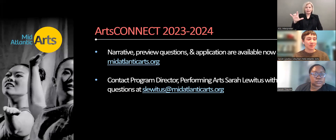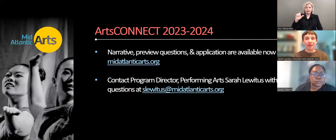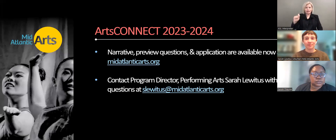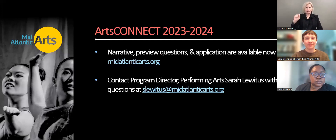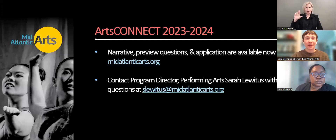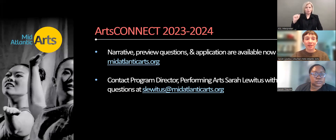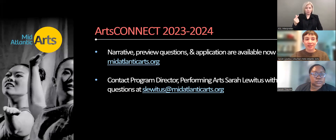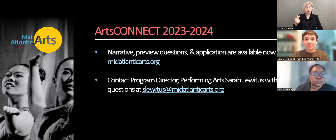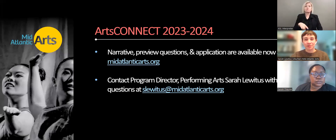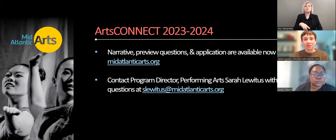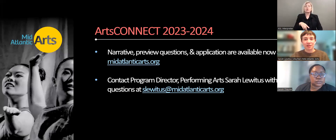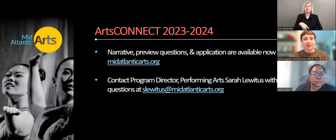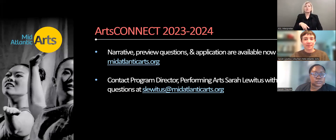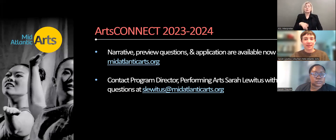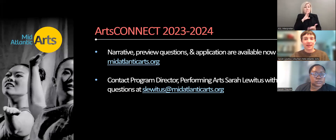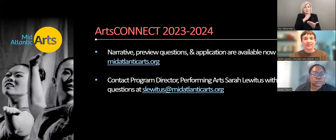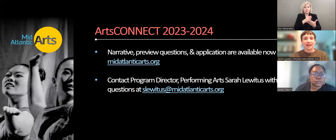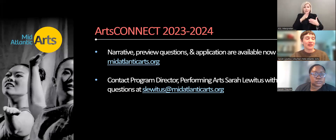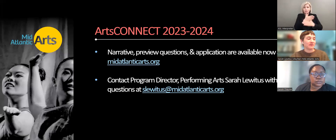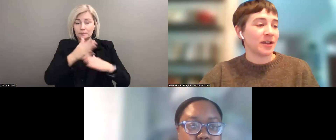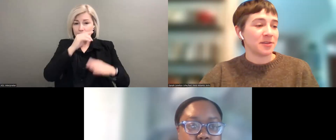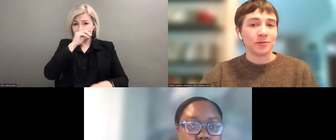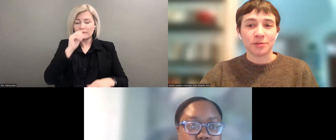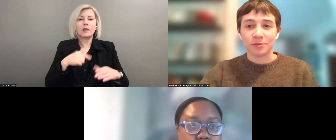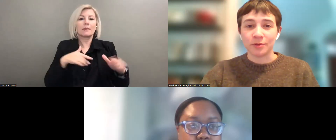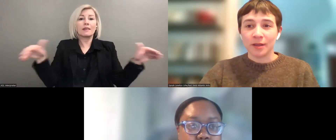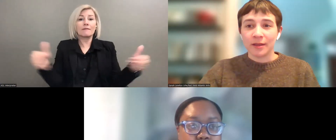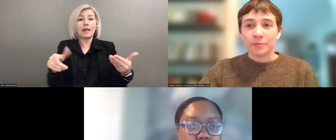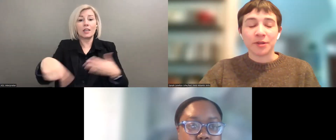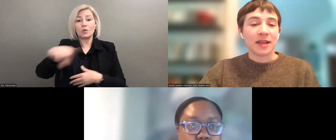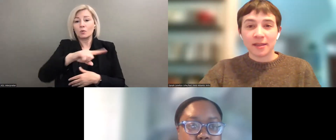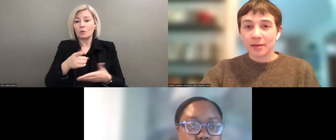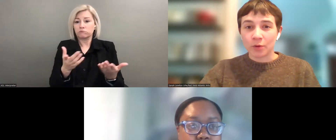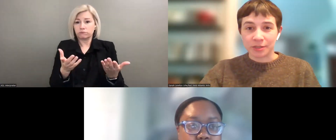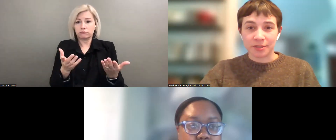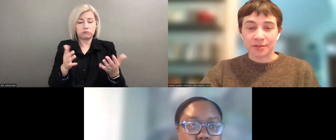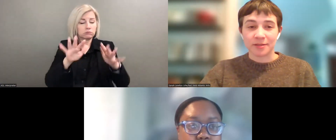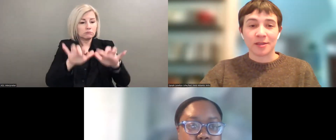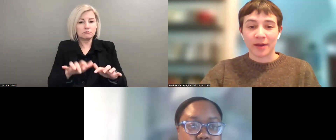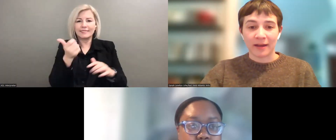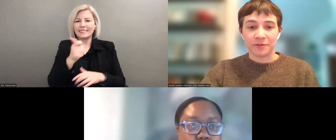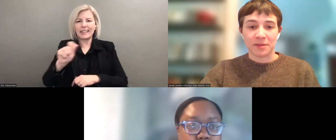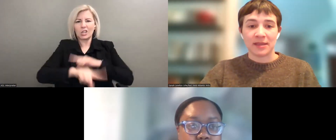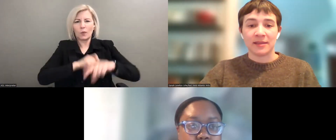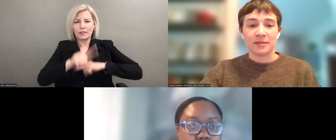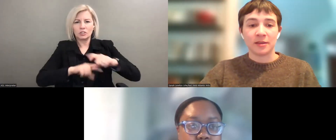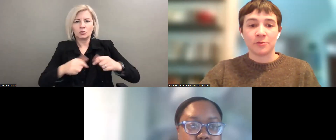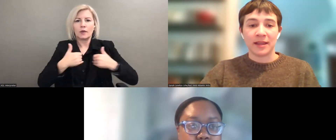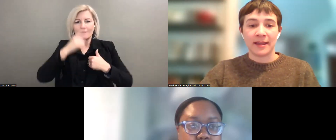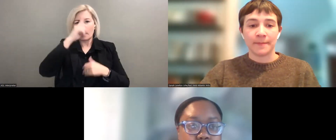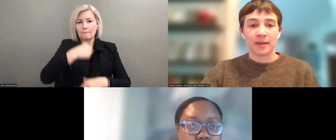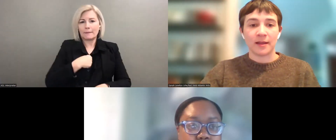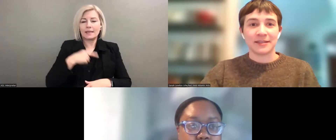And at this point, I'm going to stop screen sharing, and I'm going to invite you to put any questions that you have for me in